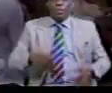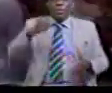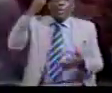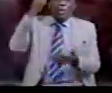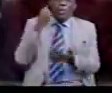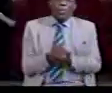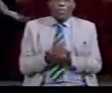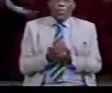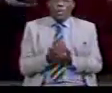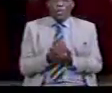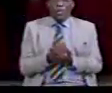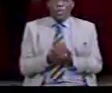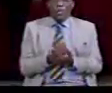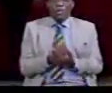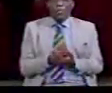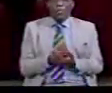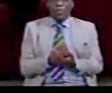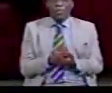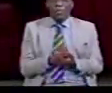Amen. Amen.